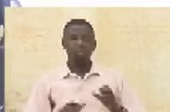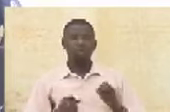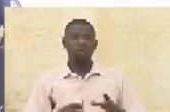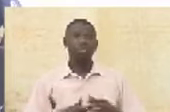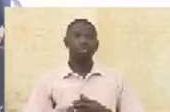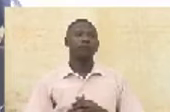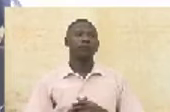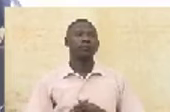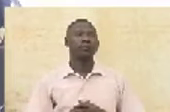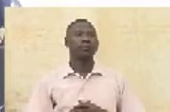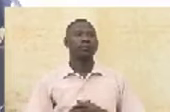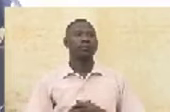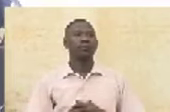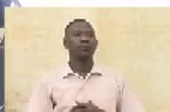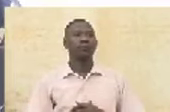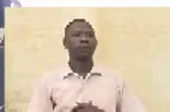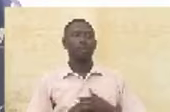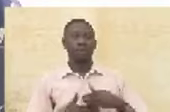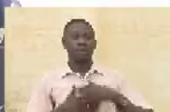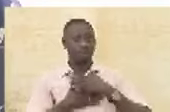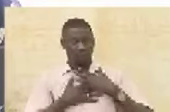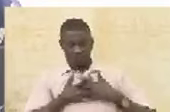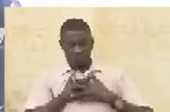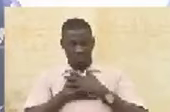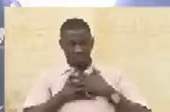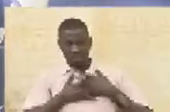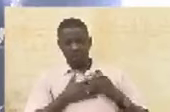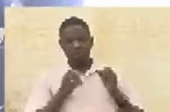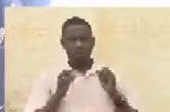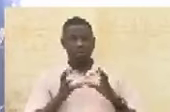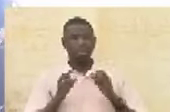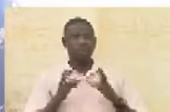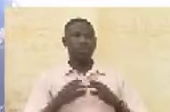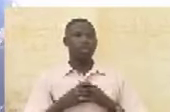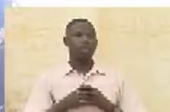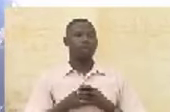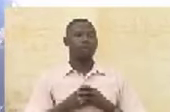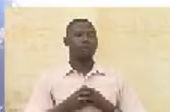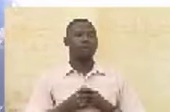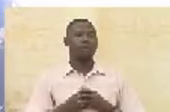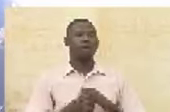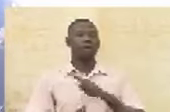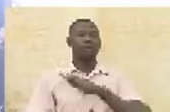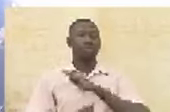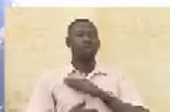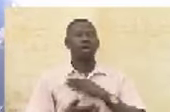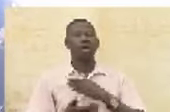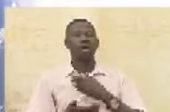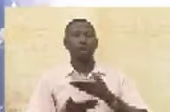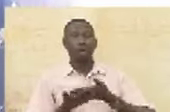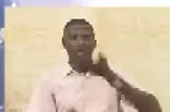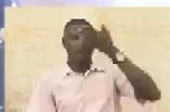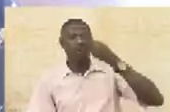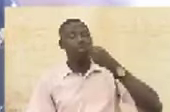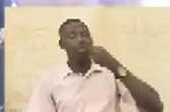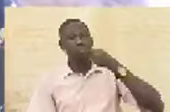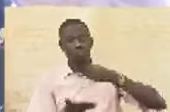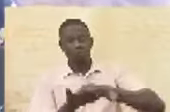stomach ache, chest pain, and also high blood